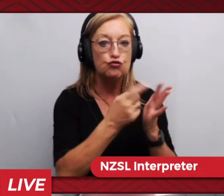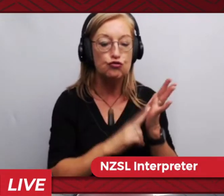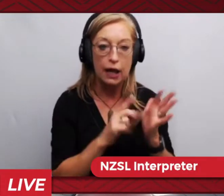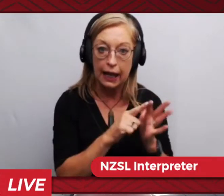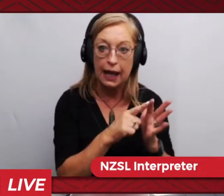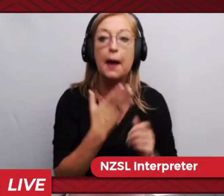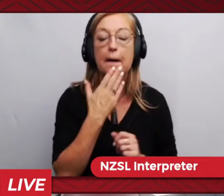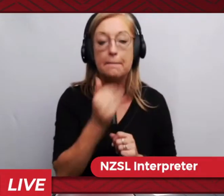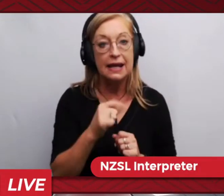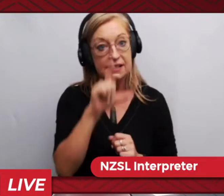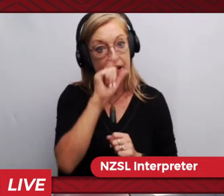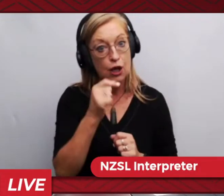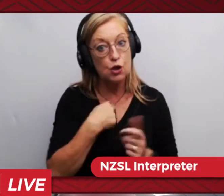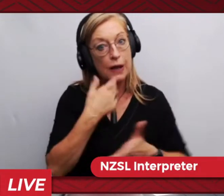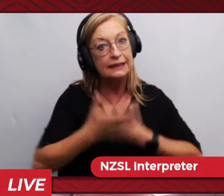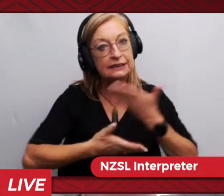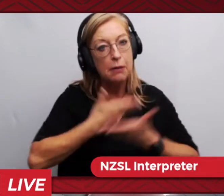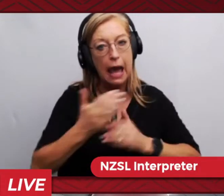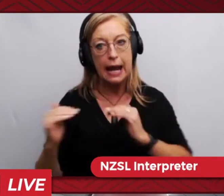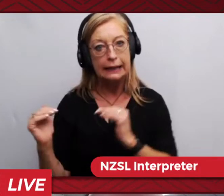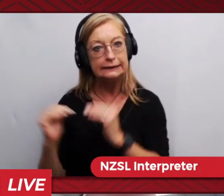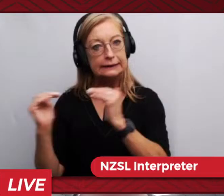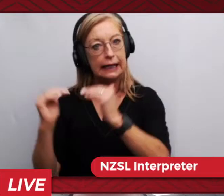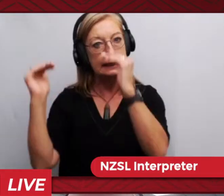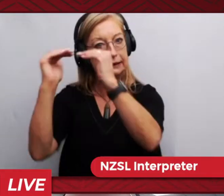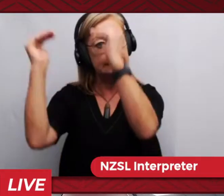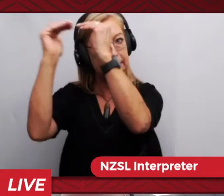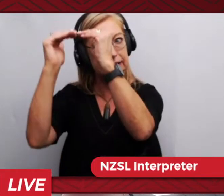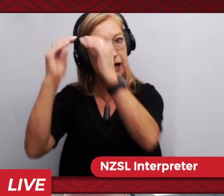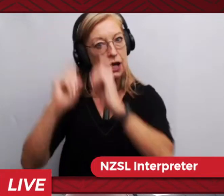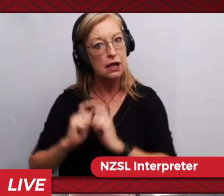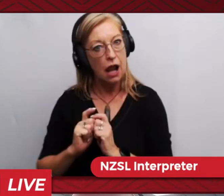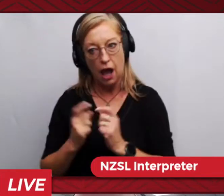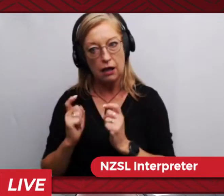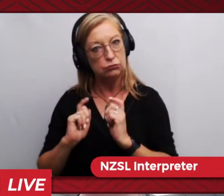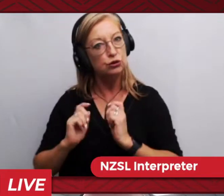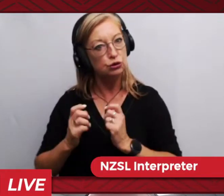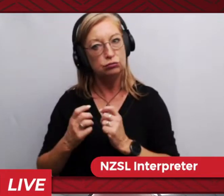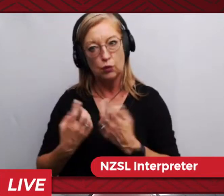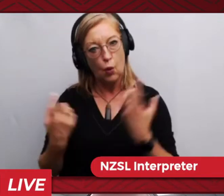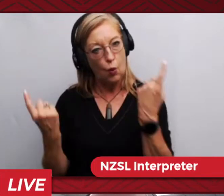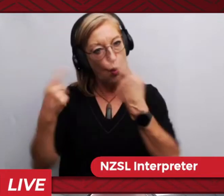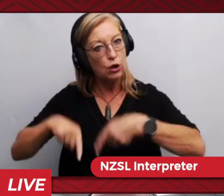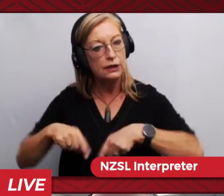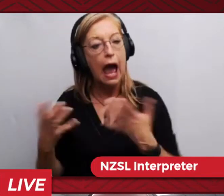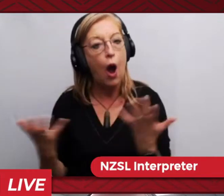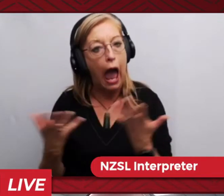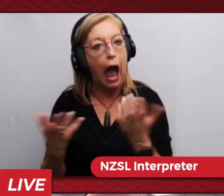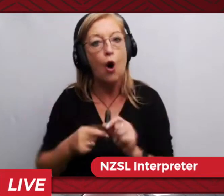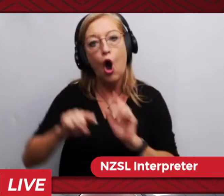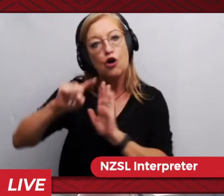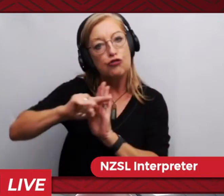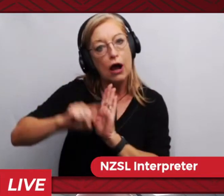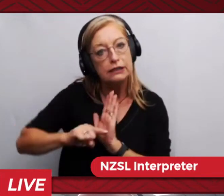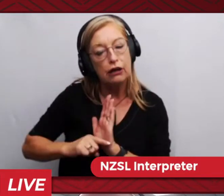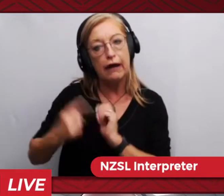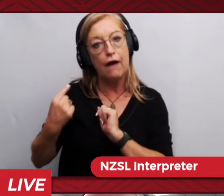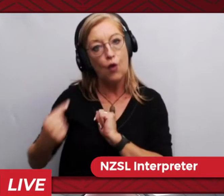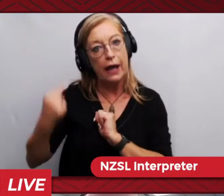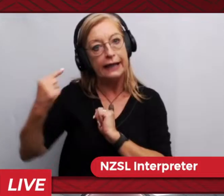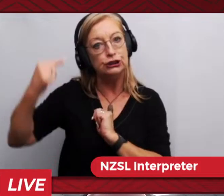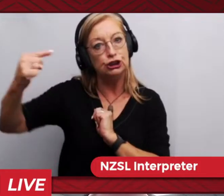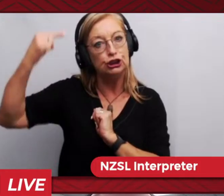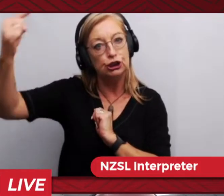discuss how were the tiers determined and what was the criteria for how you got into each of the tiers? So the tiers